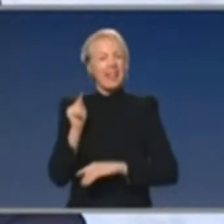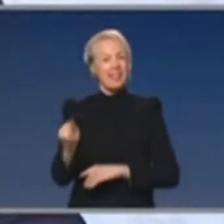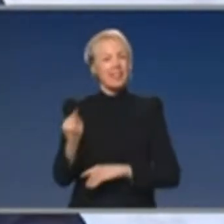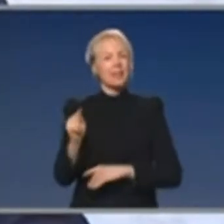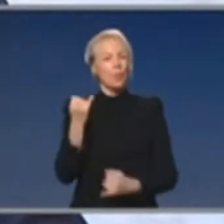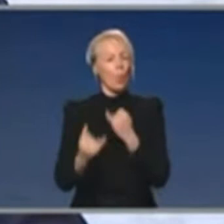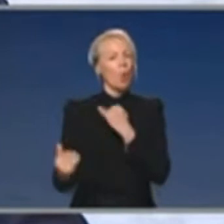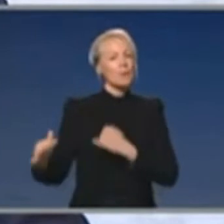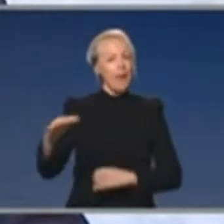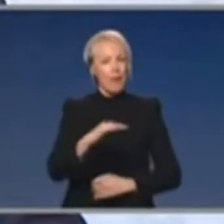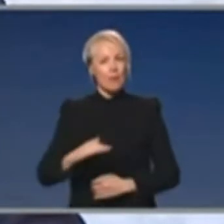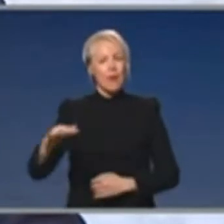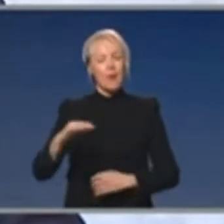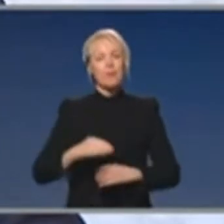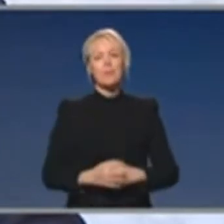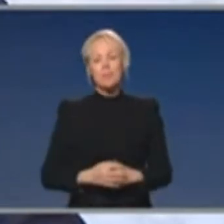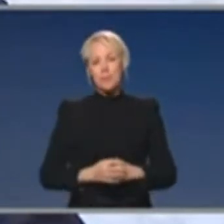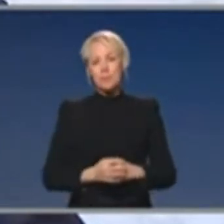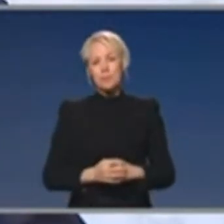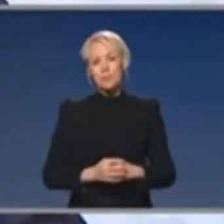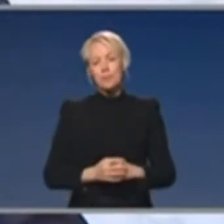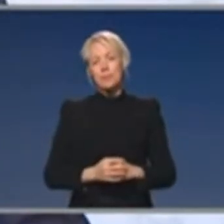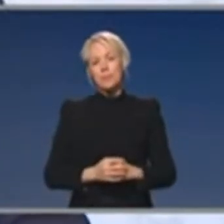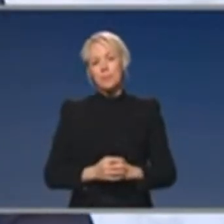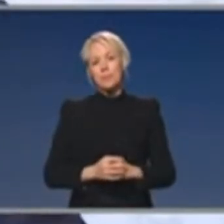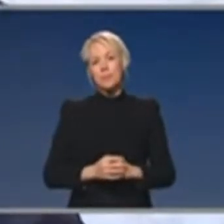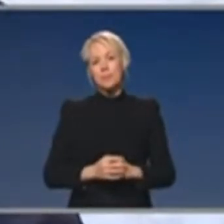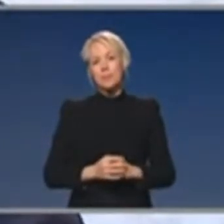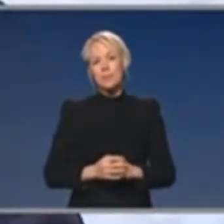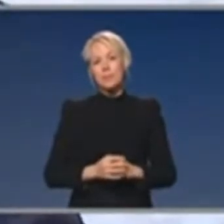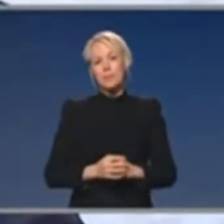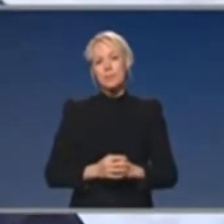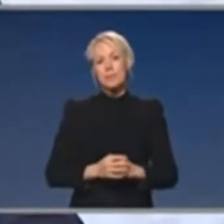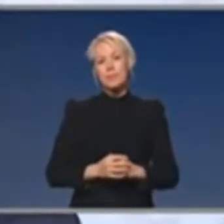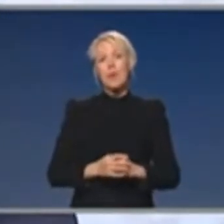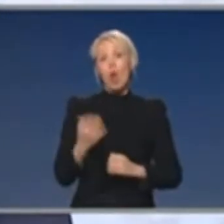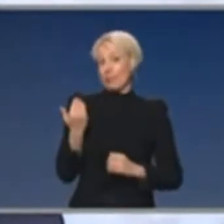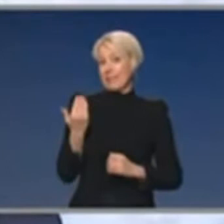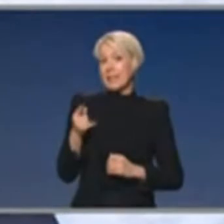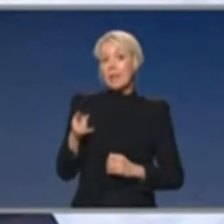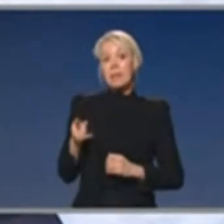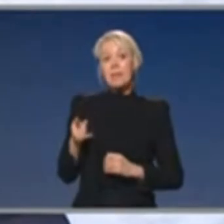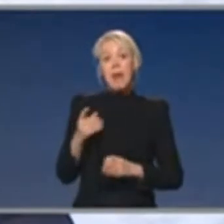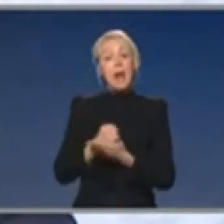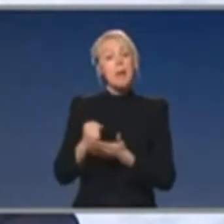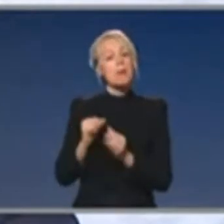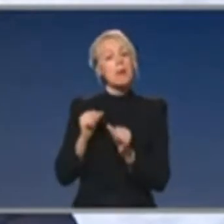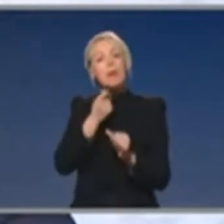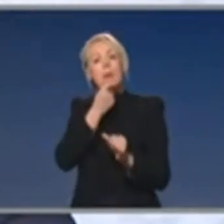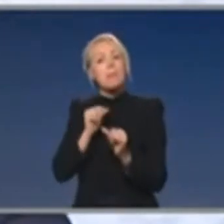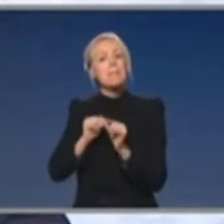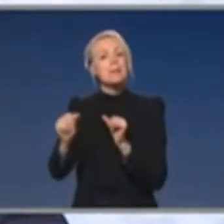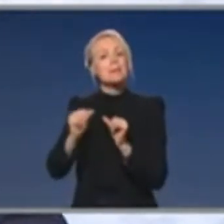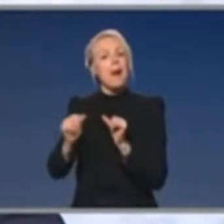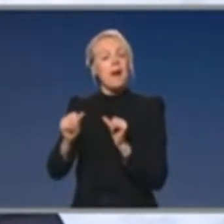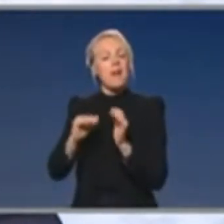is estimated that we would see that effective rate of unemployment, which had fallen in the most recent numbers down to just over 11%, head north